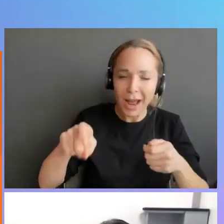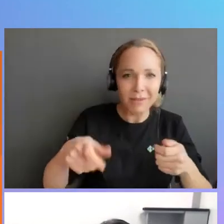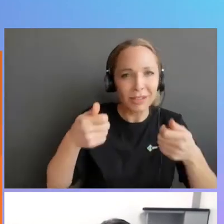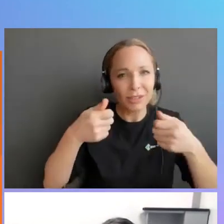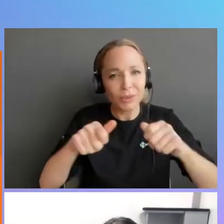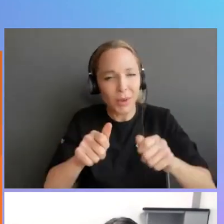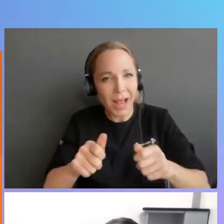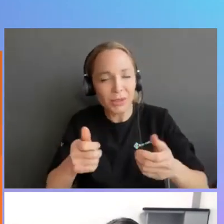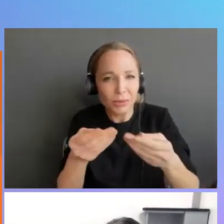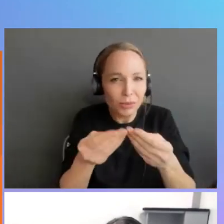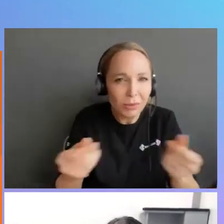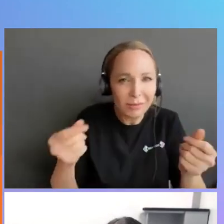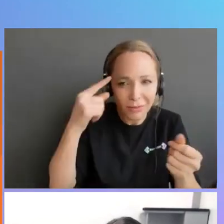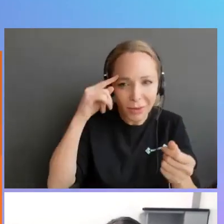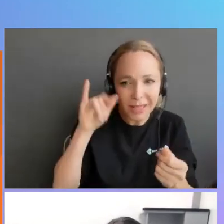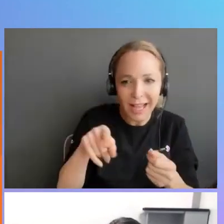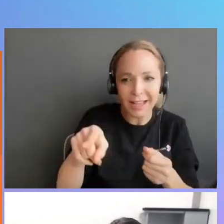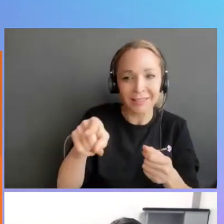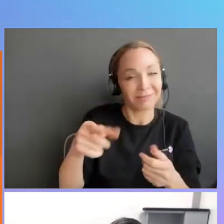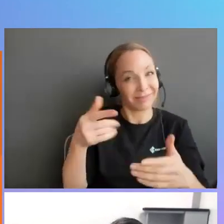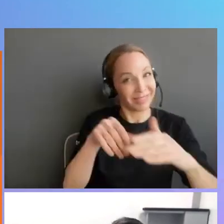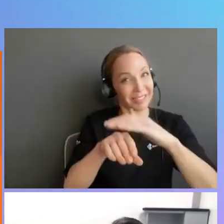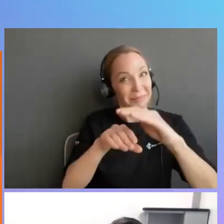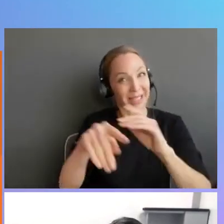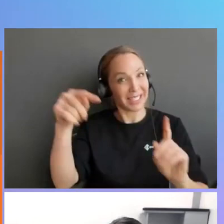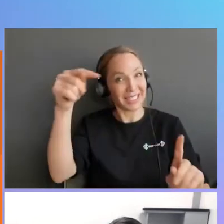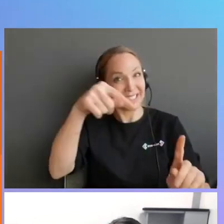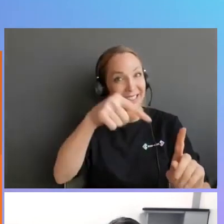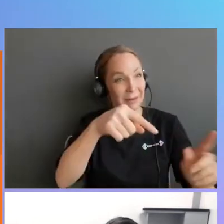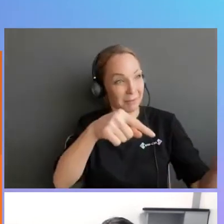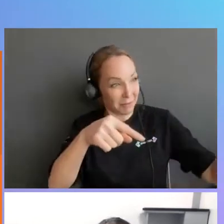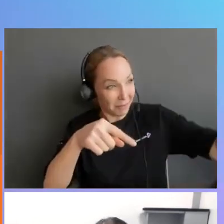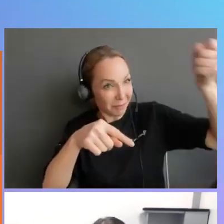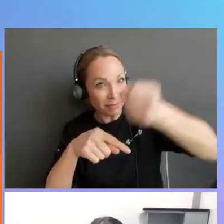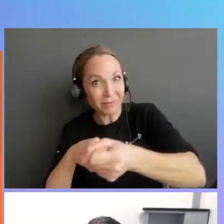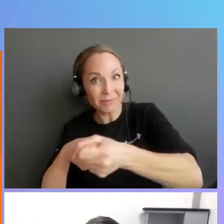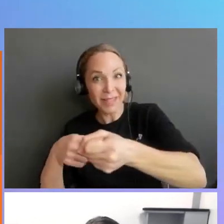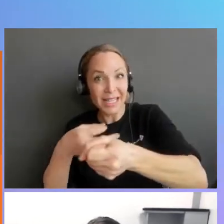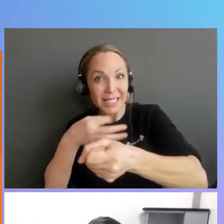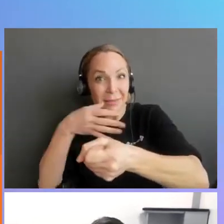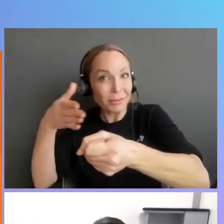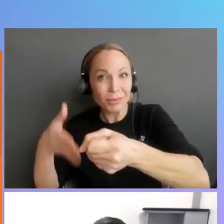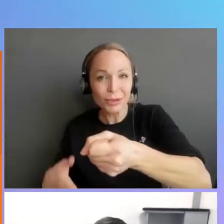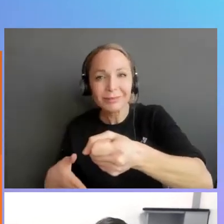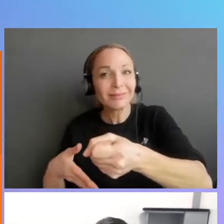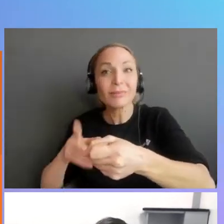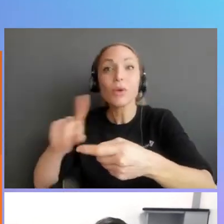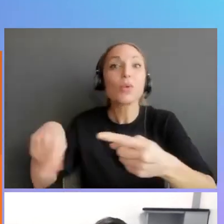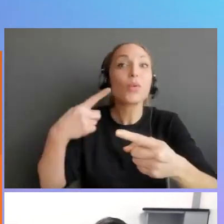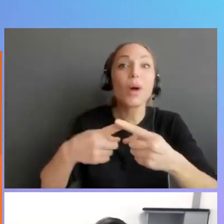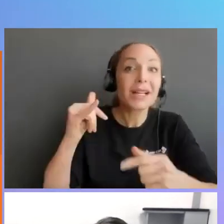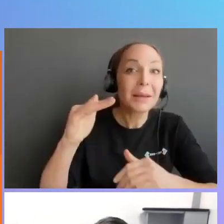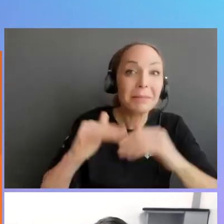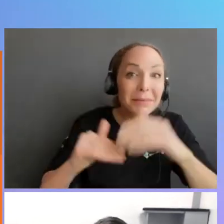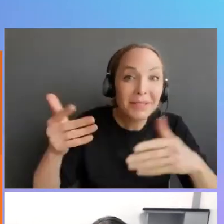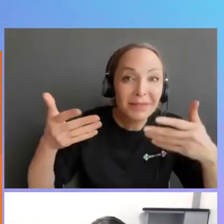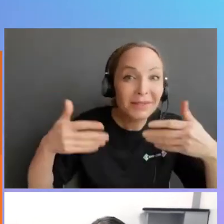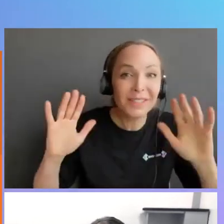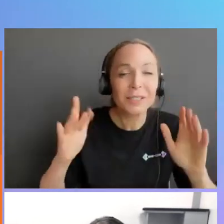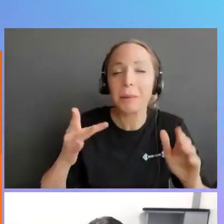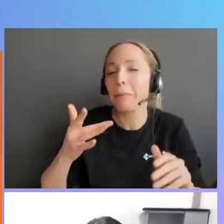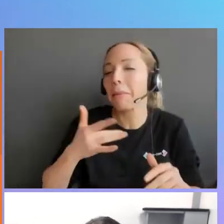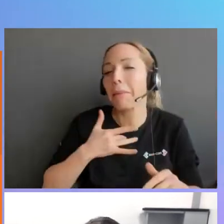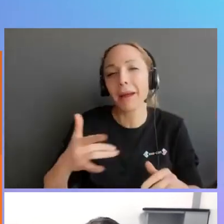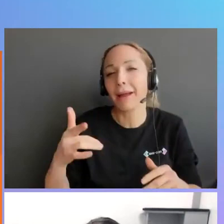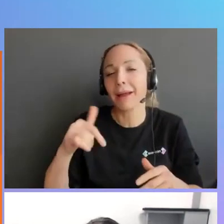Accessibility subject matter experts are rarely brought in at the beginning of a build. We talked about that right off the bat. One